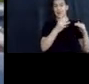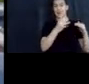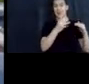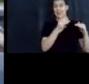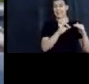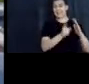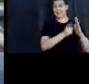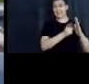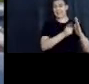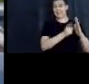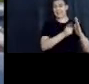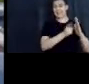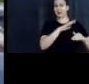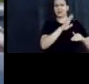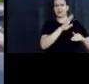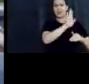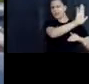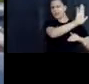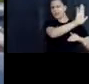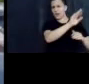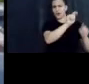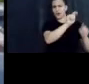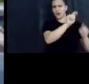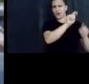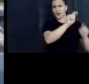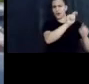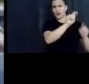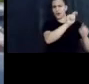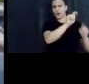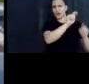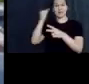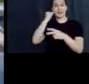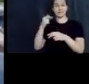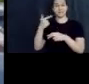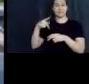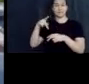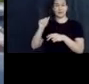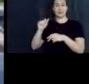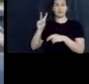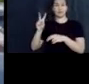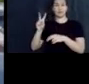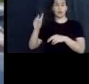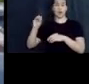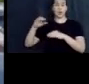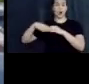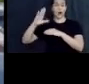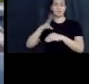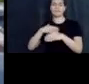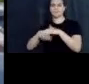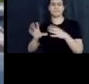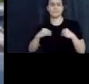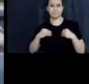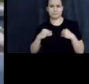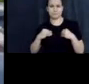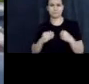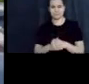and then as long as you have an overall 2.0 GPA or higher, you should be accepted. So these are those new updates that I was talking about